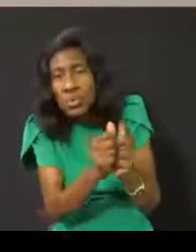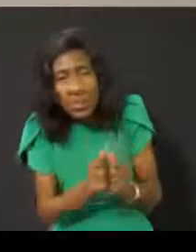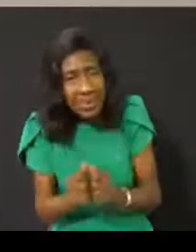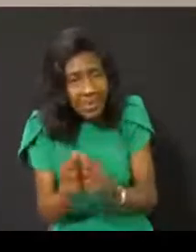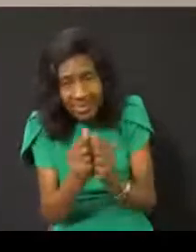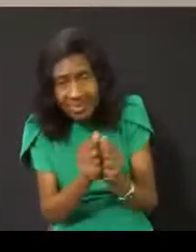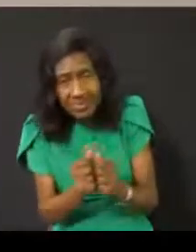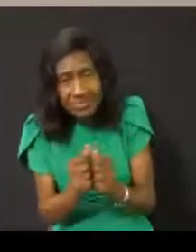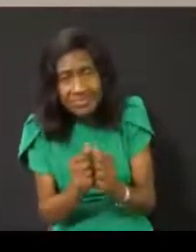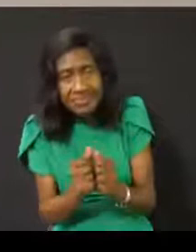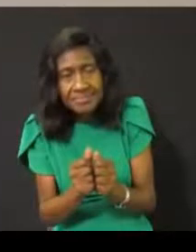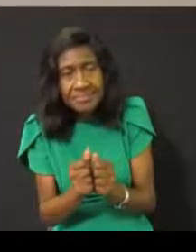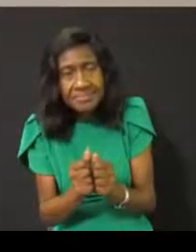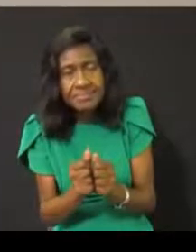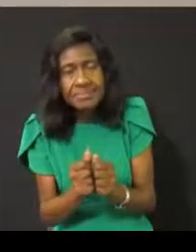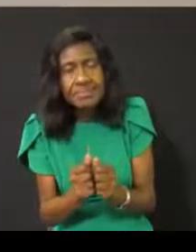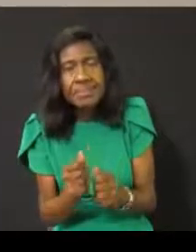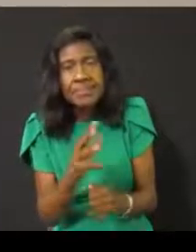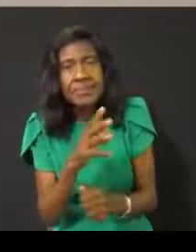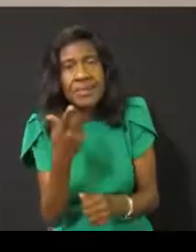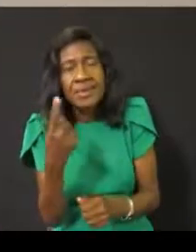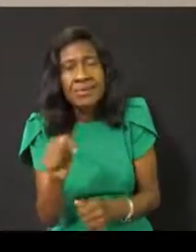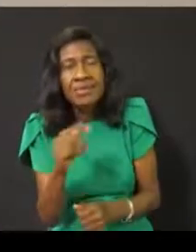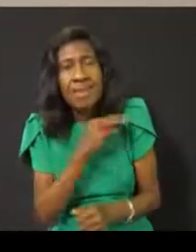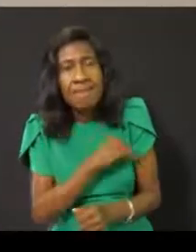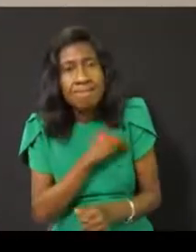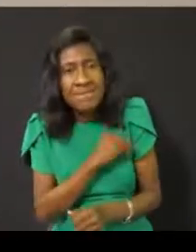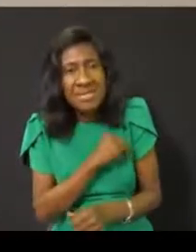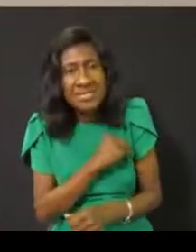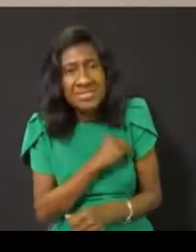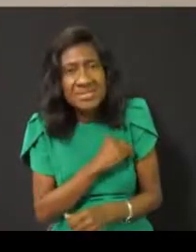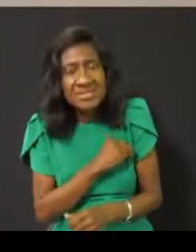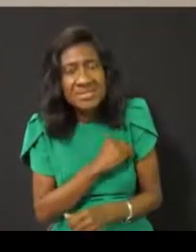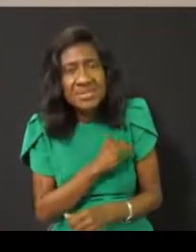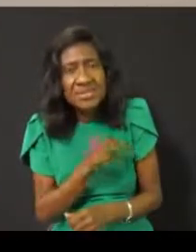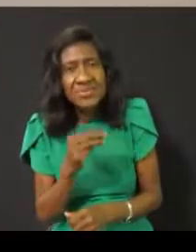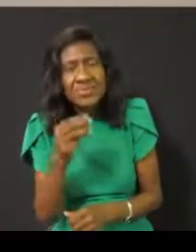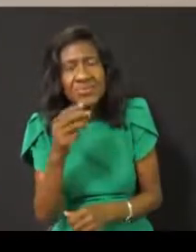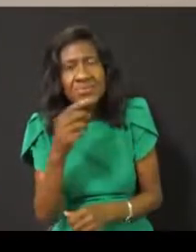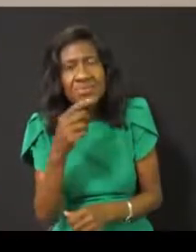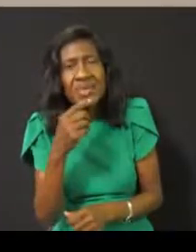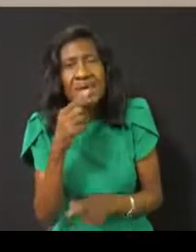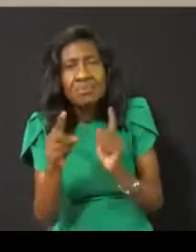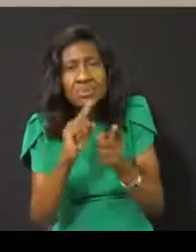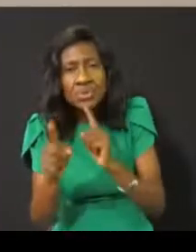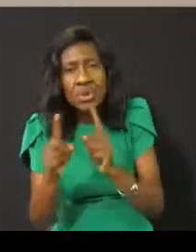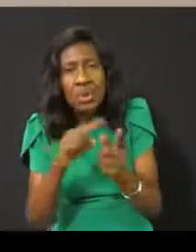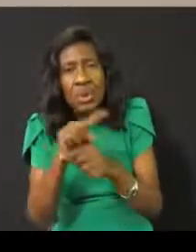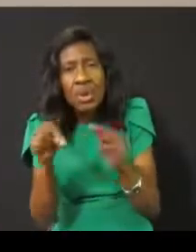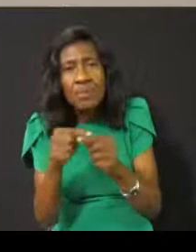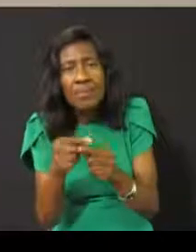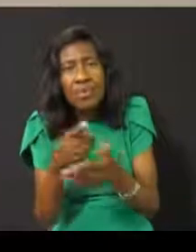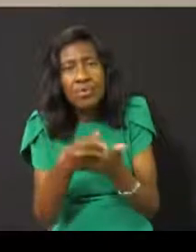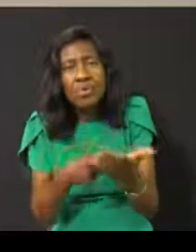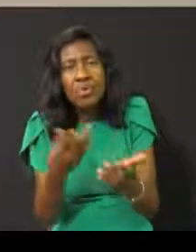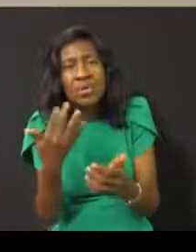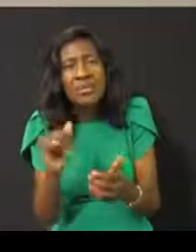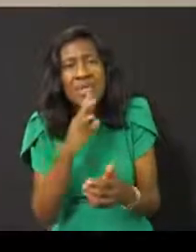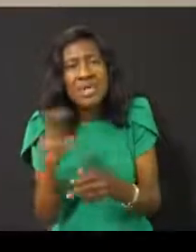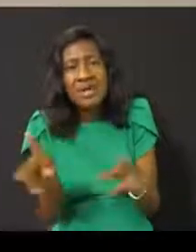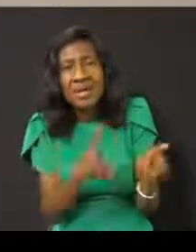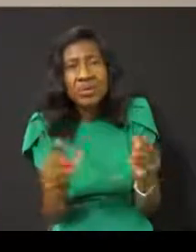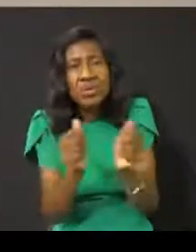side. The Minister has noted the amount of work that his ministry is doing with the tourism